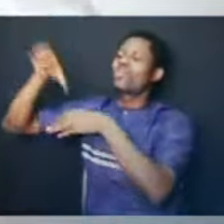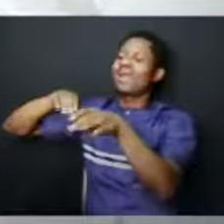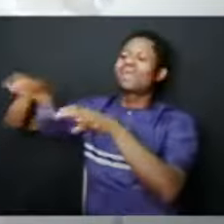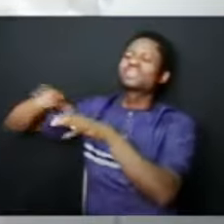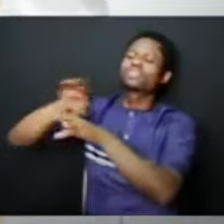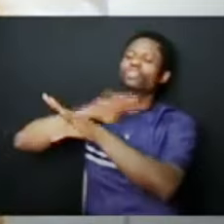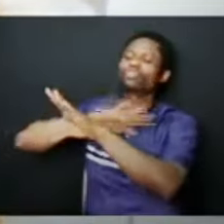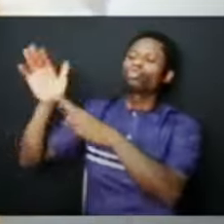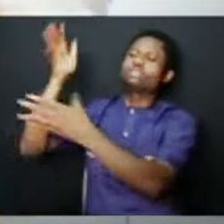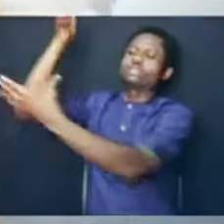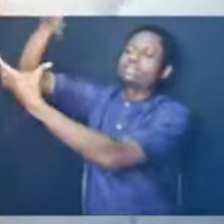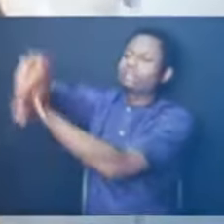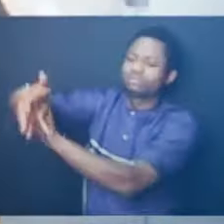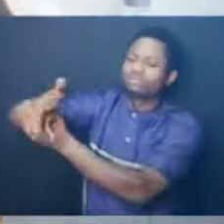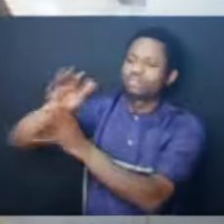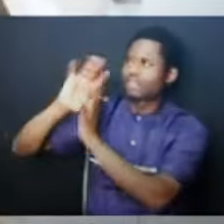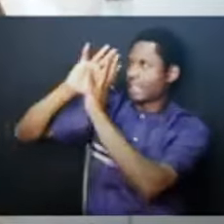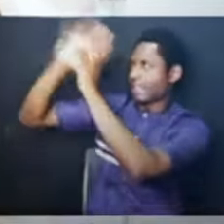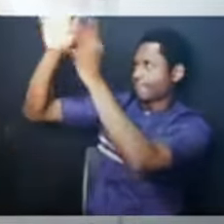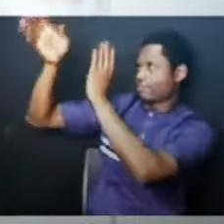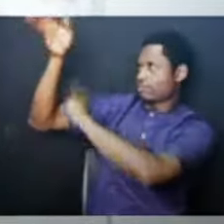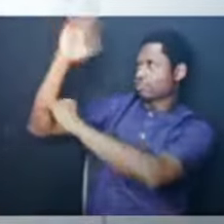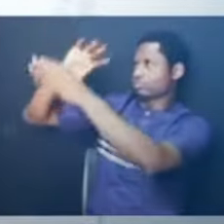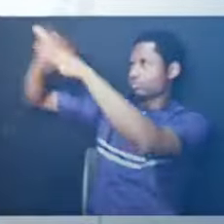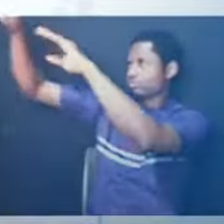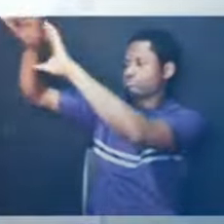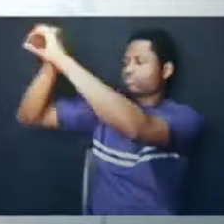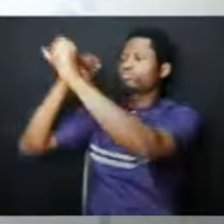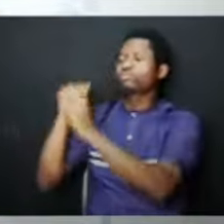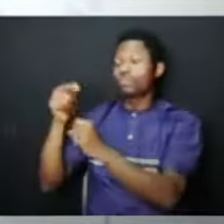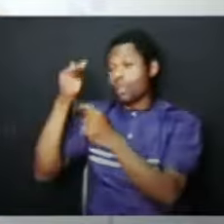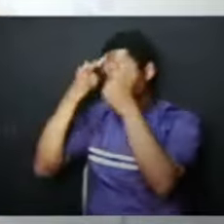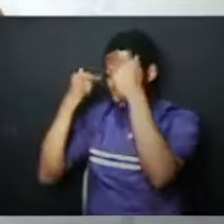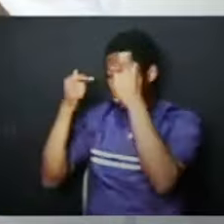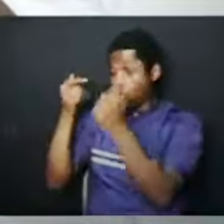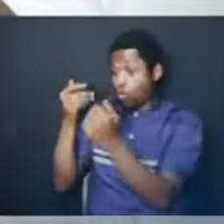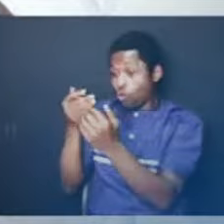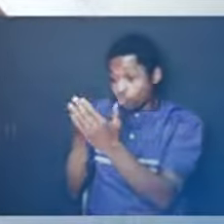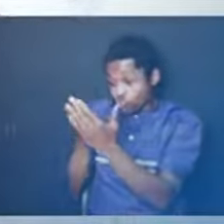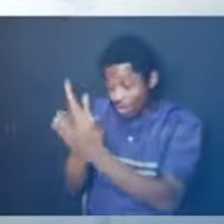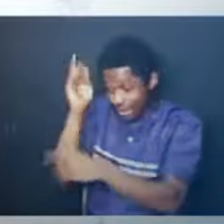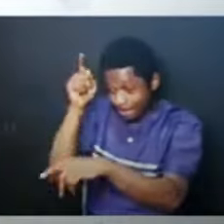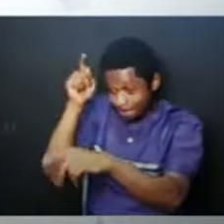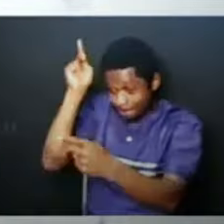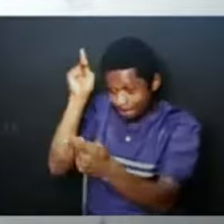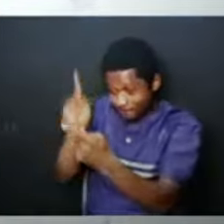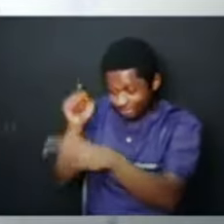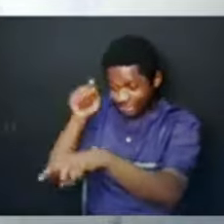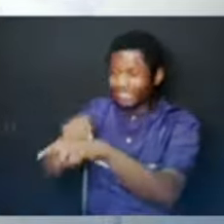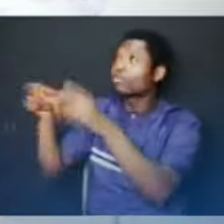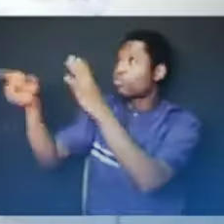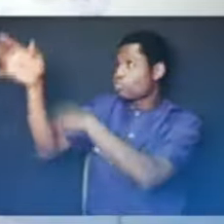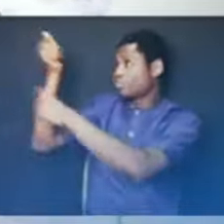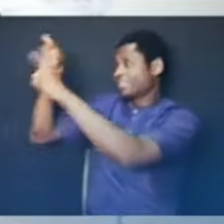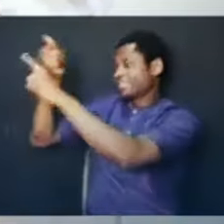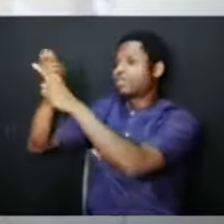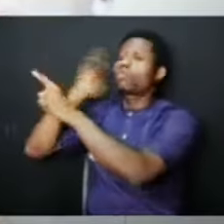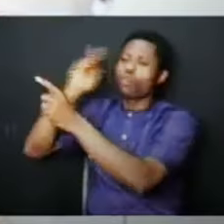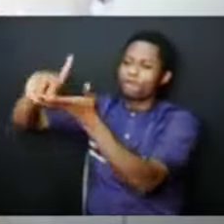Now he will repay at the proper time and in the proper